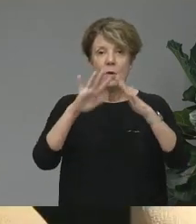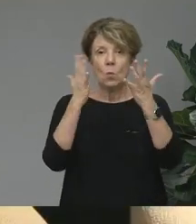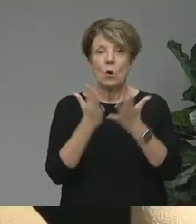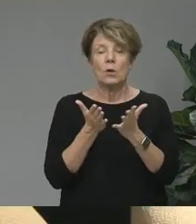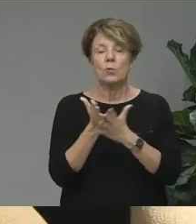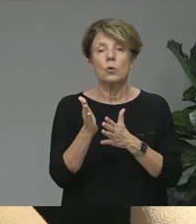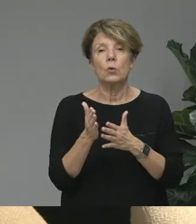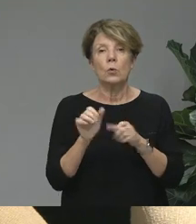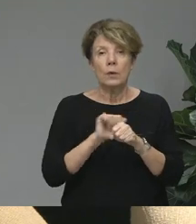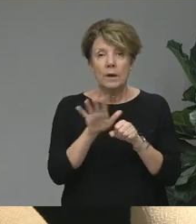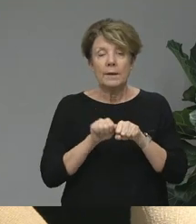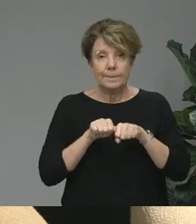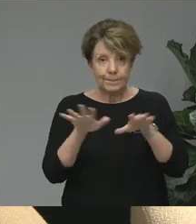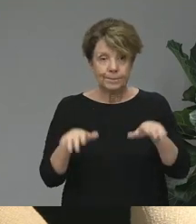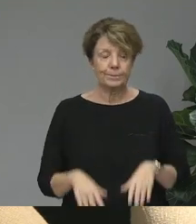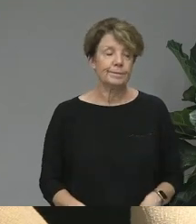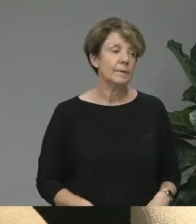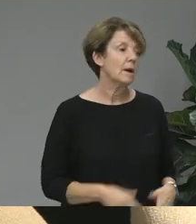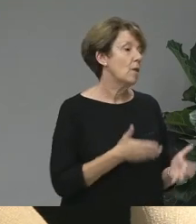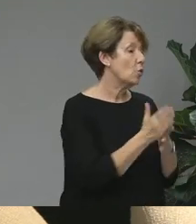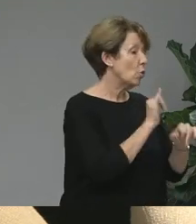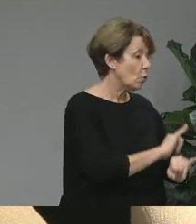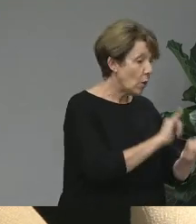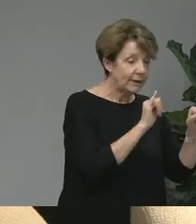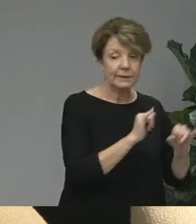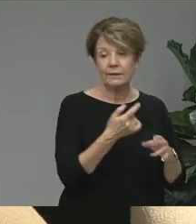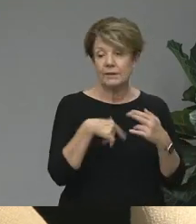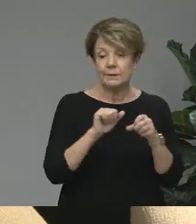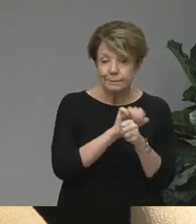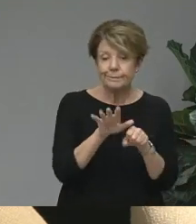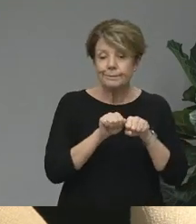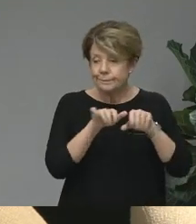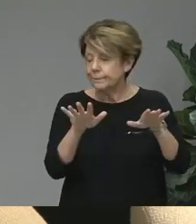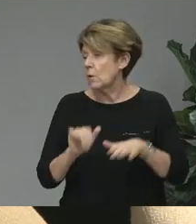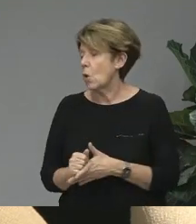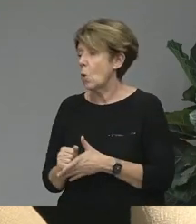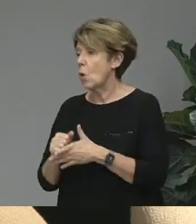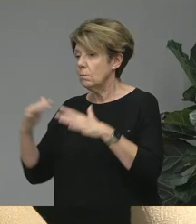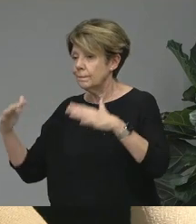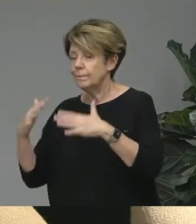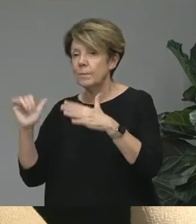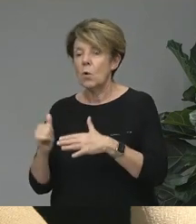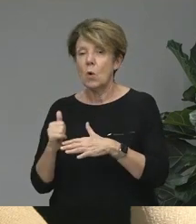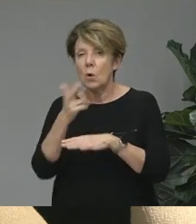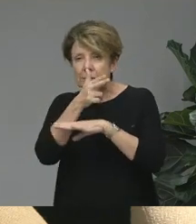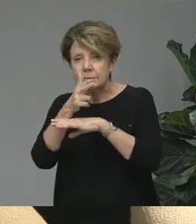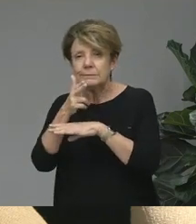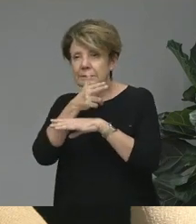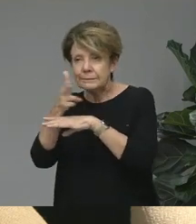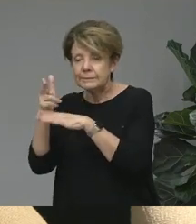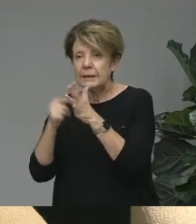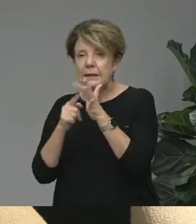I mean, times of crisis, whether it's a pandemic or a war or acts of terrorism, they're the times when human rights are most